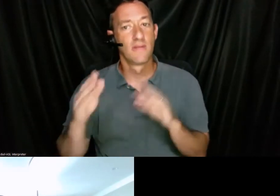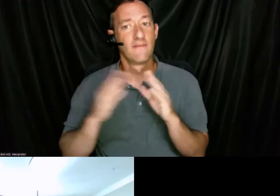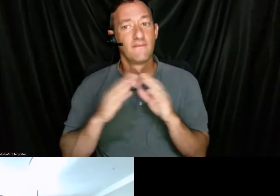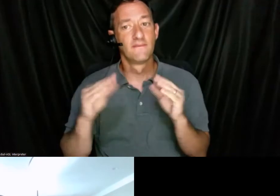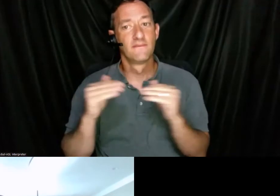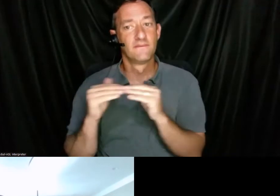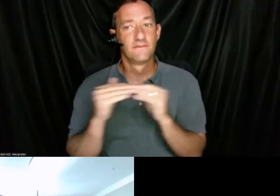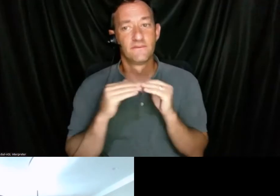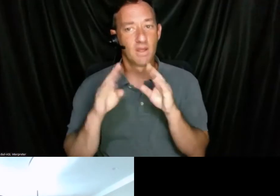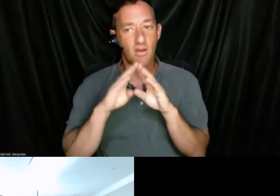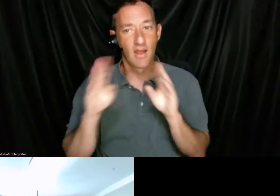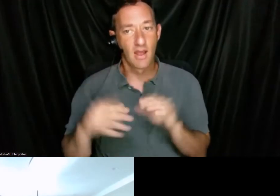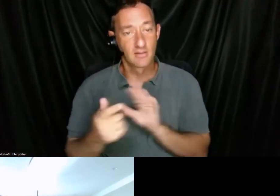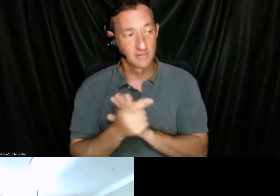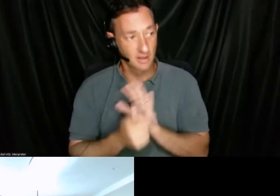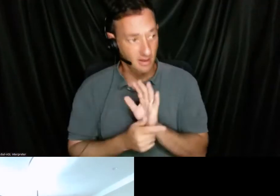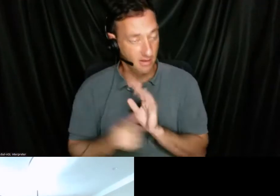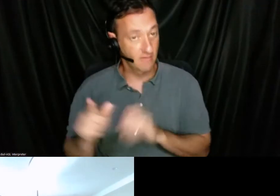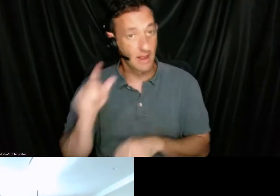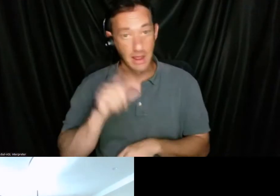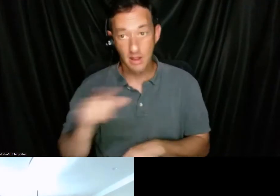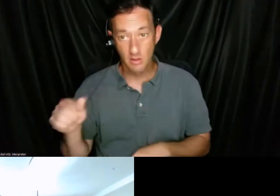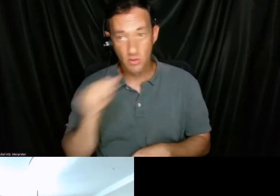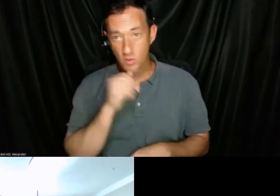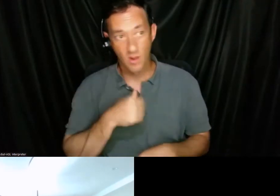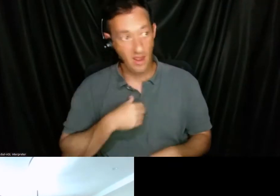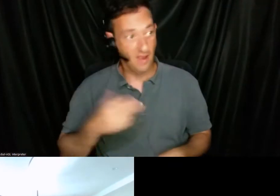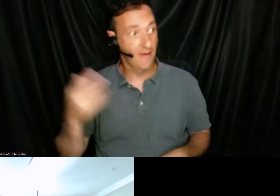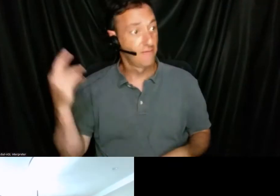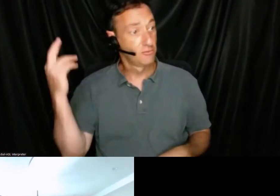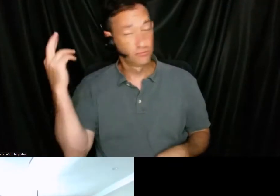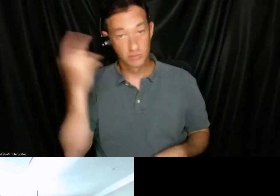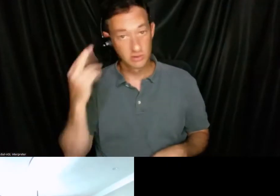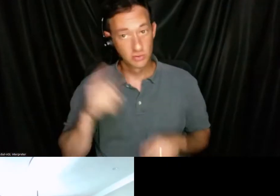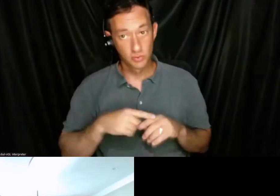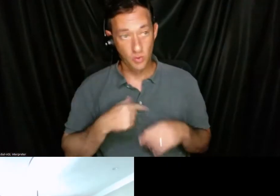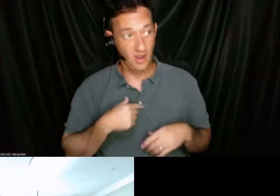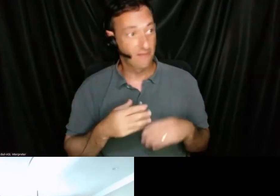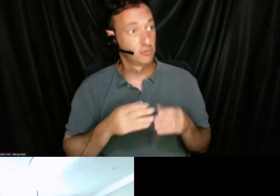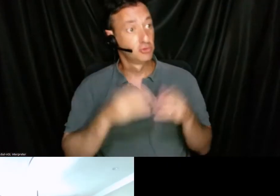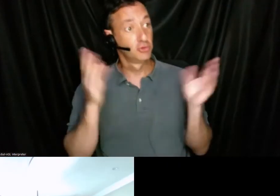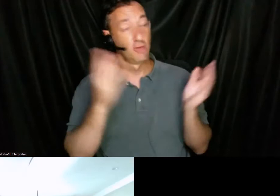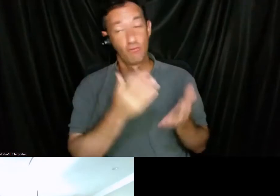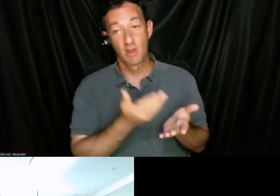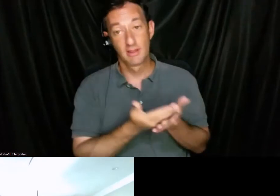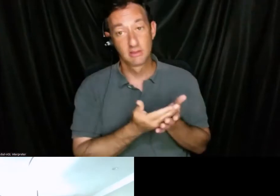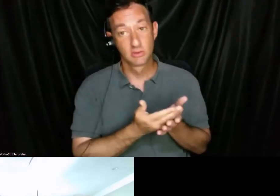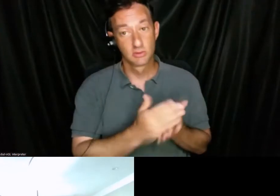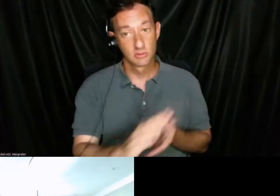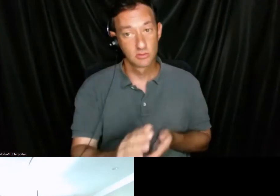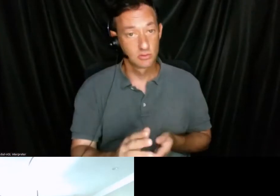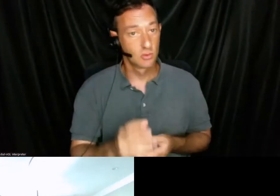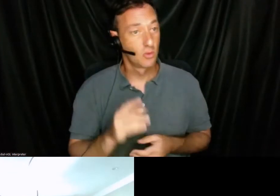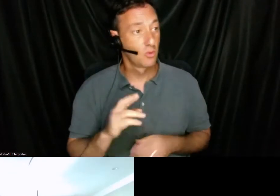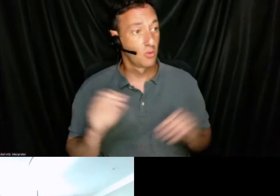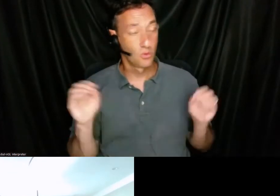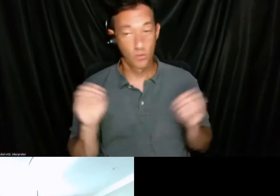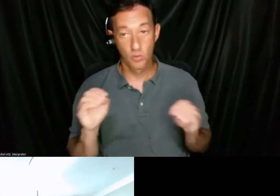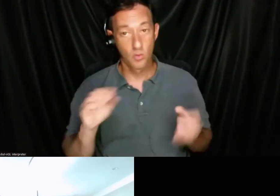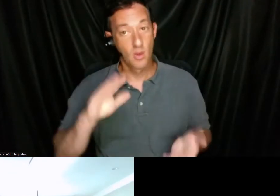not have any justification for having that blanket exclusion, and if there isn't a less discriminatory